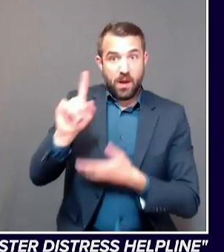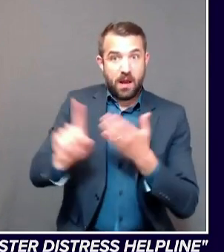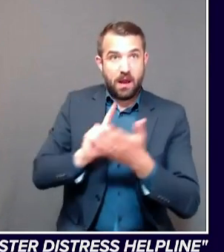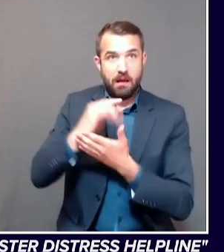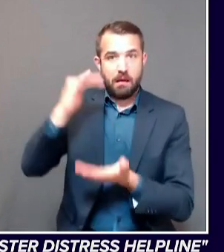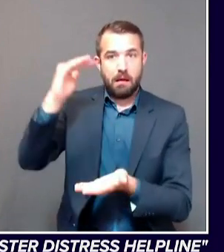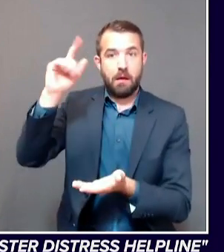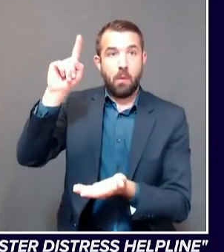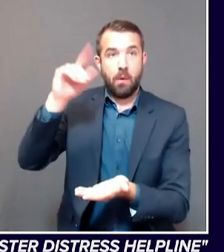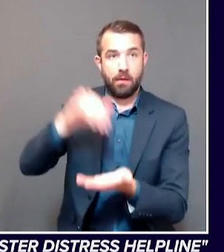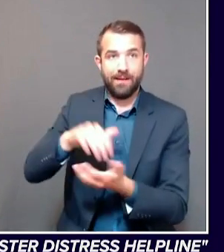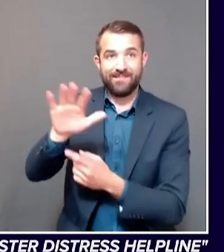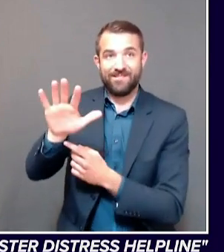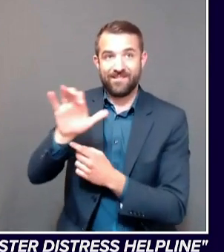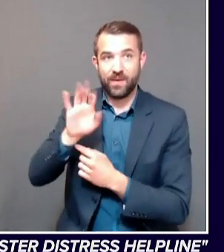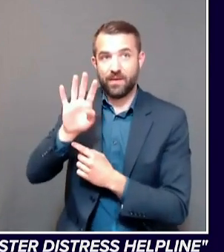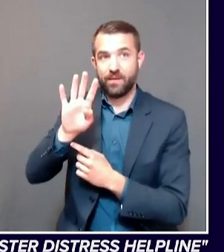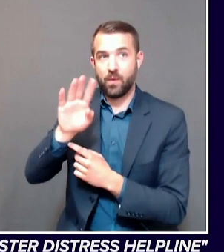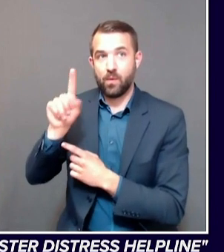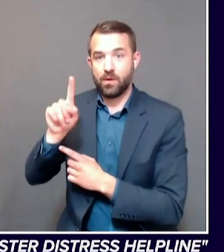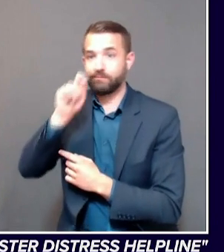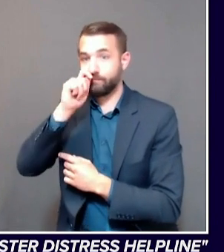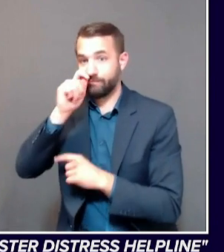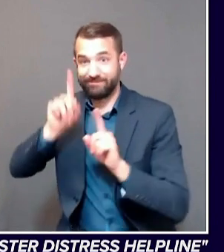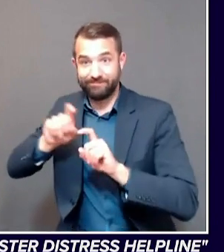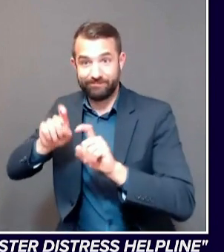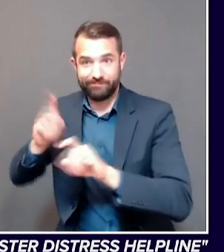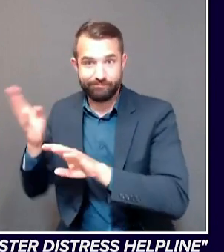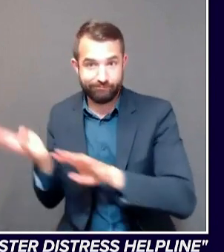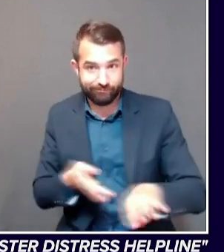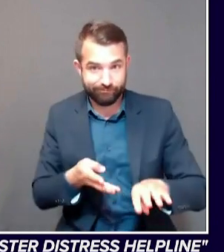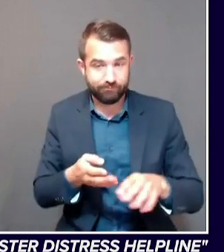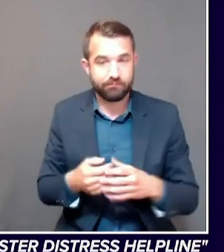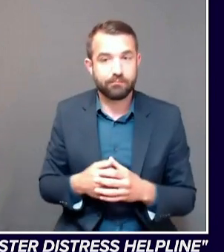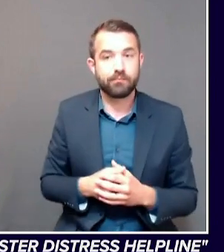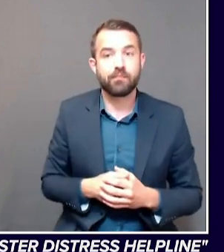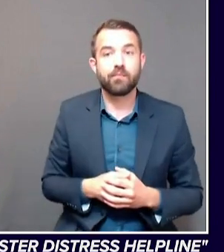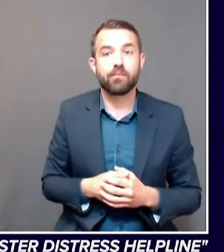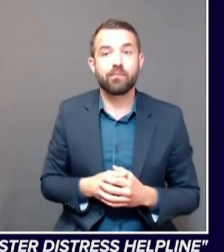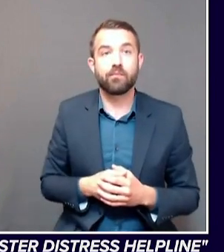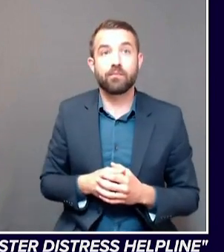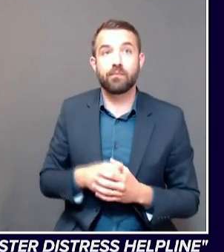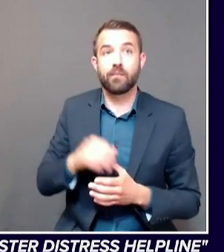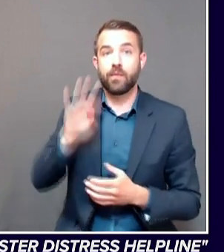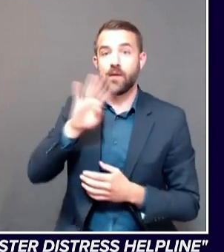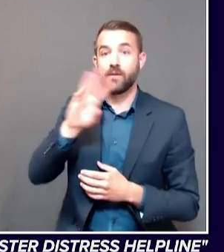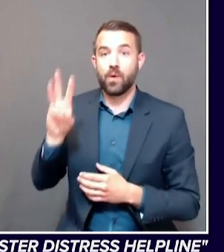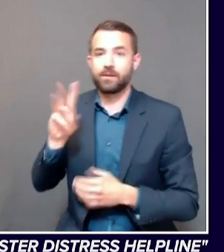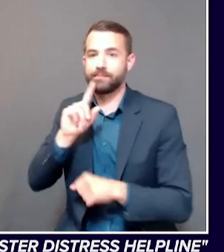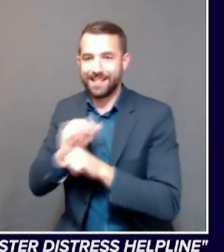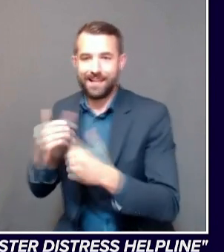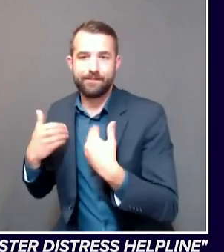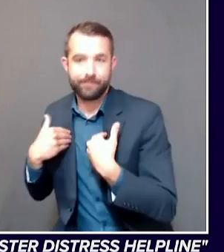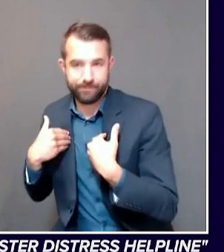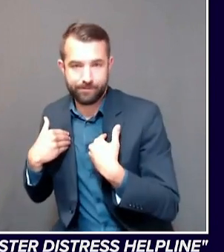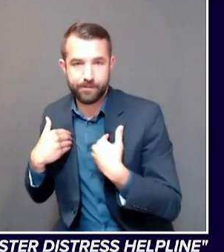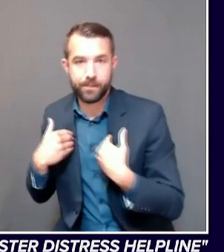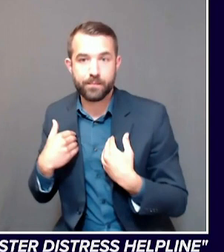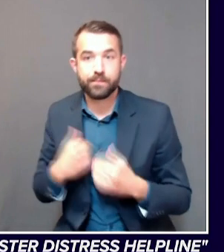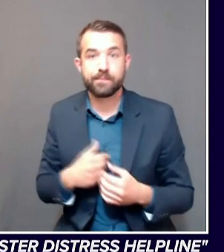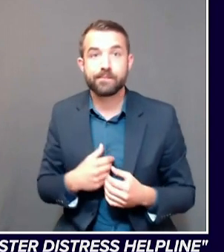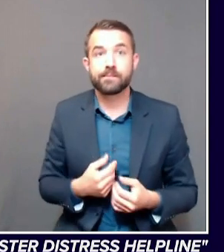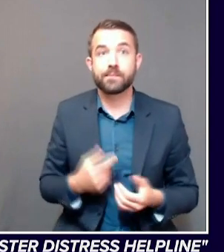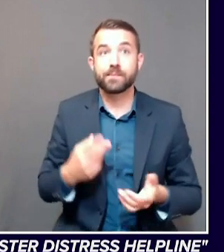1,541 molecular tests that were conducted. Of those, 46 were positive, bringing yesterday's